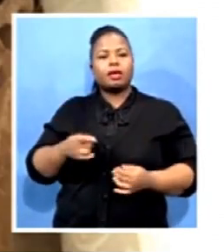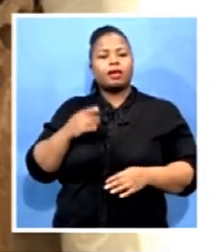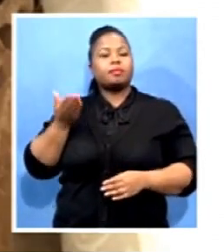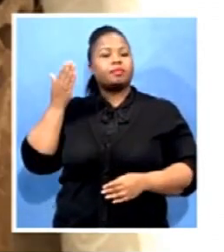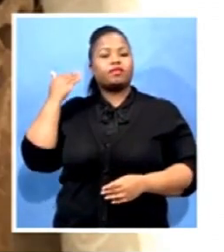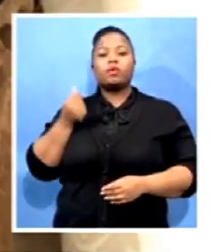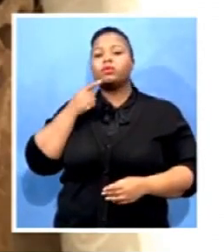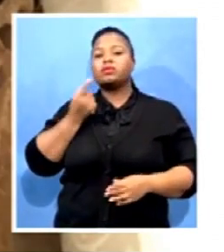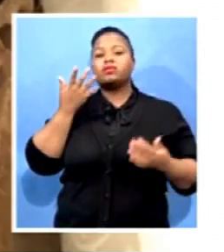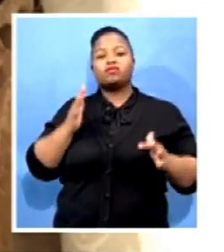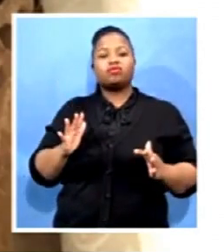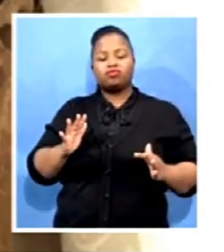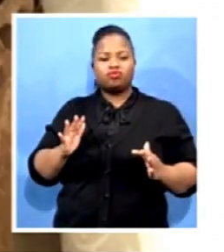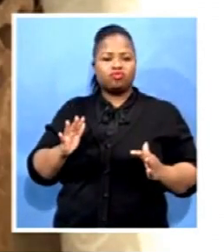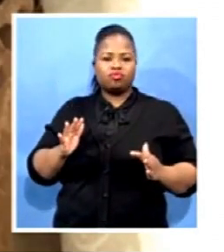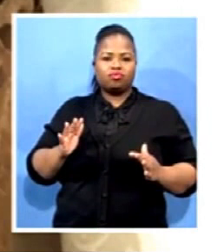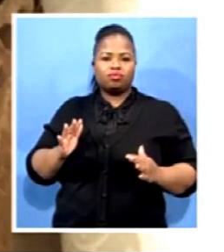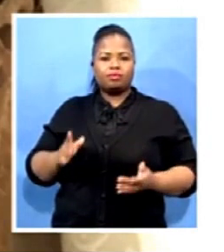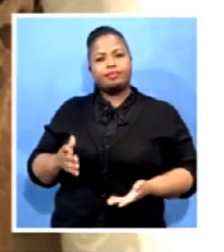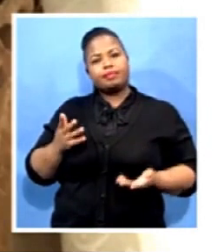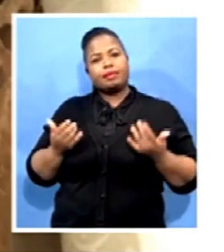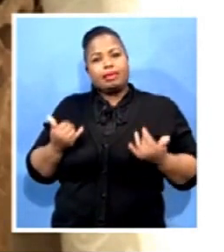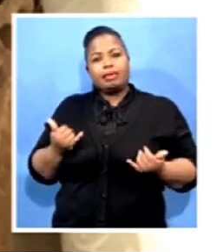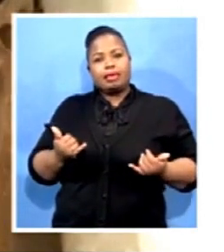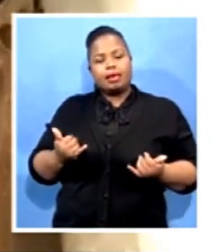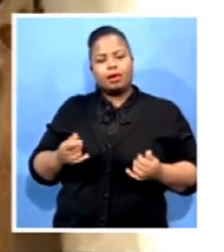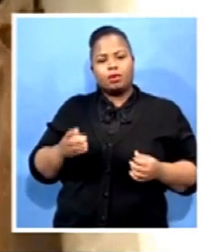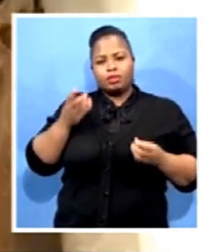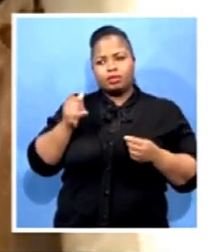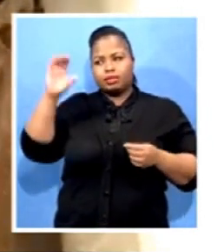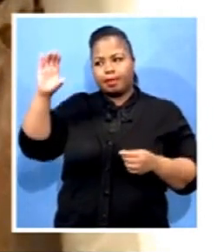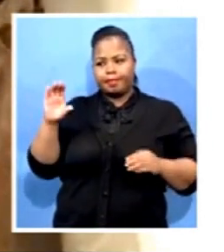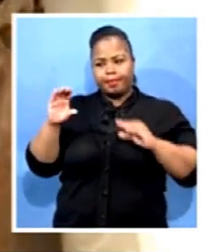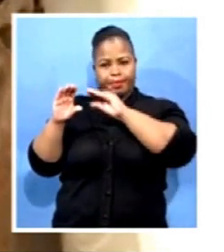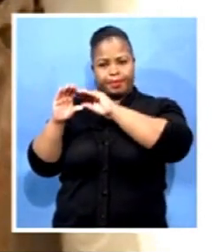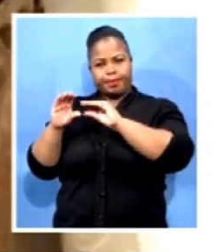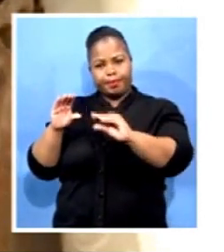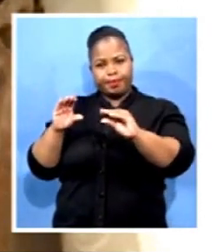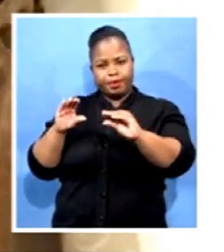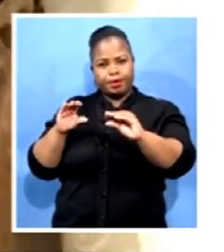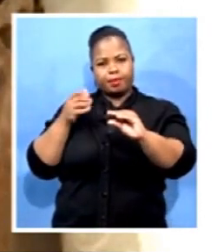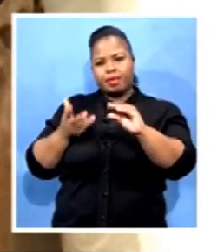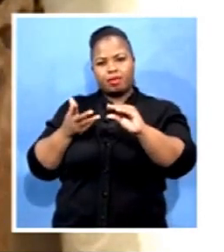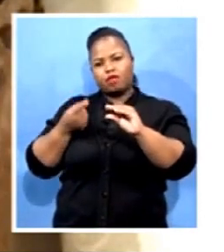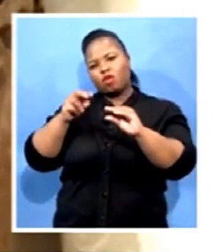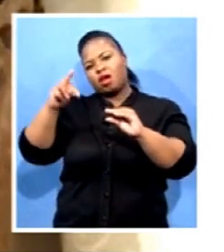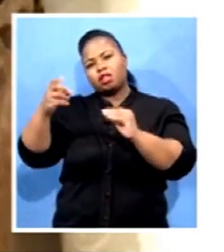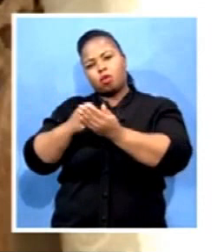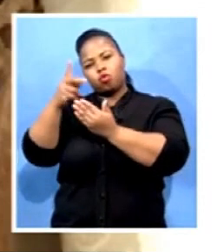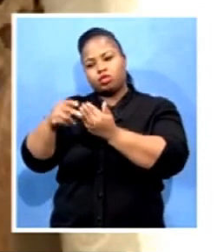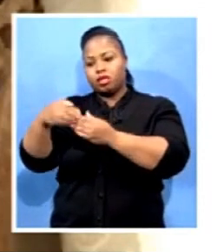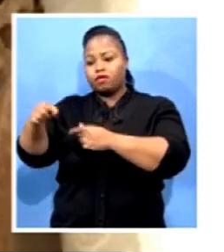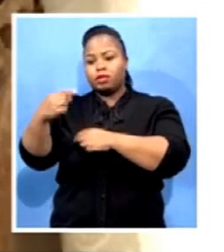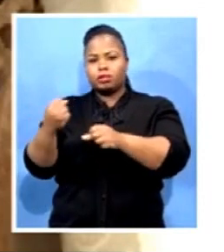have now to rechannel some funds that were earmarked for certain projects during this year, so that we cater for